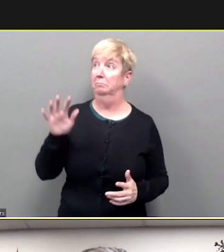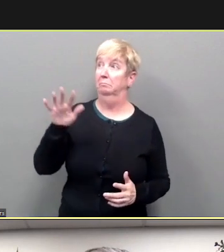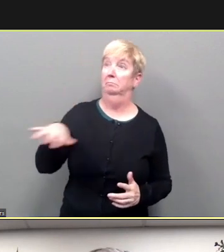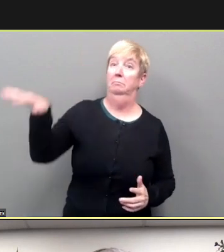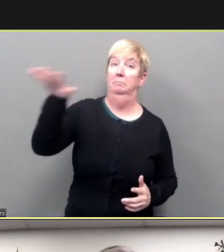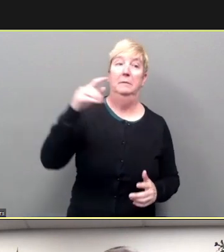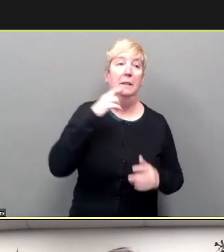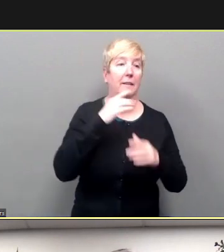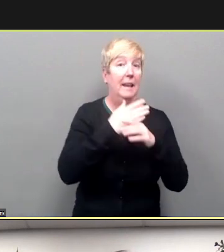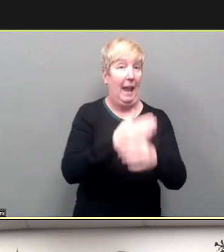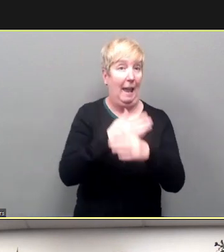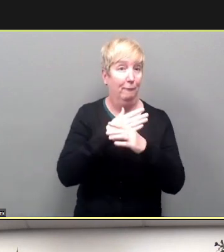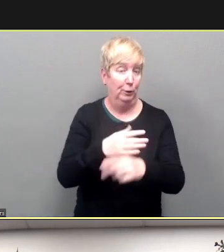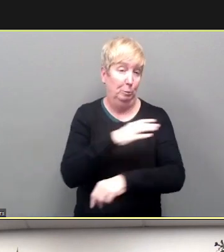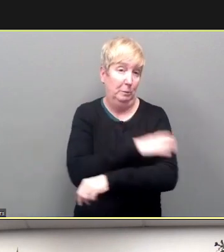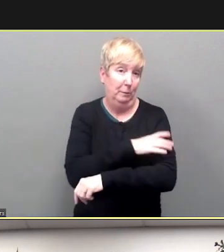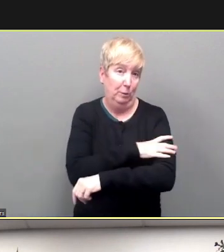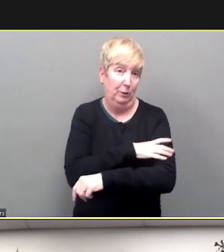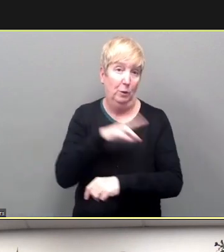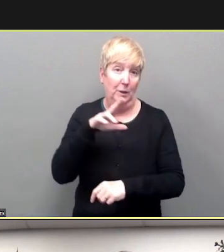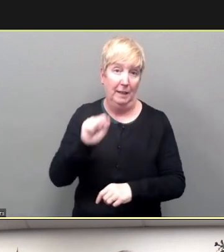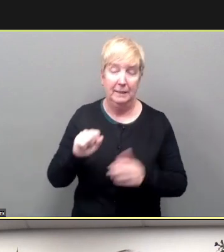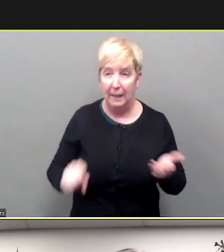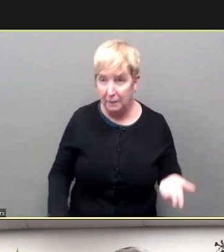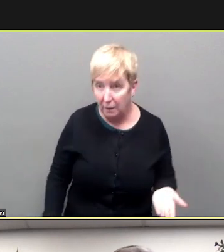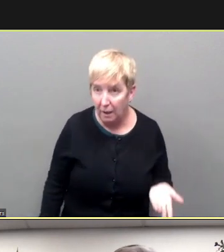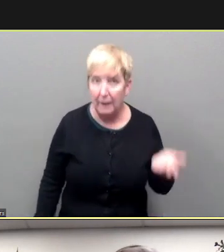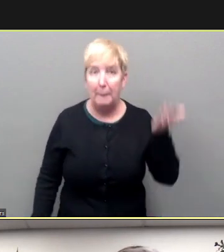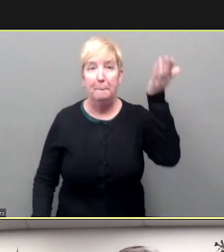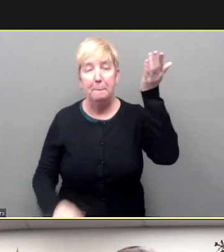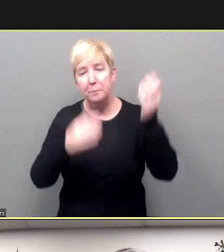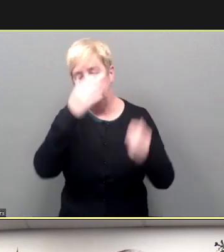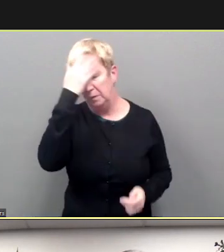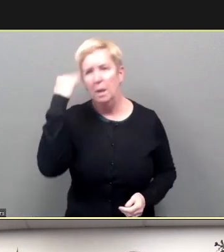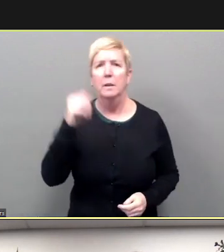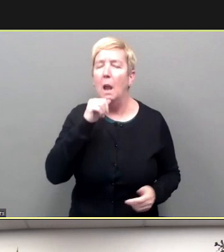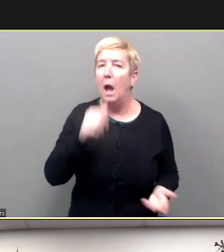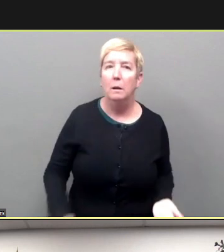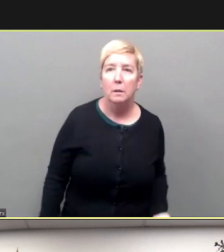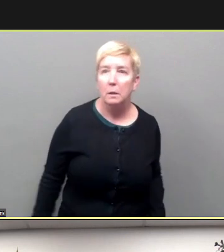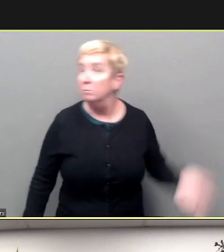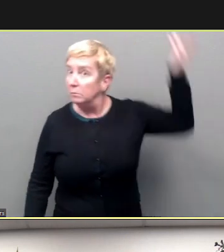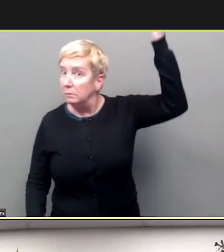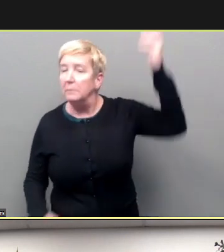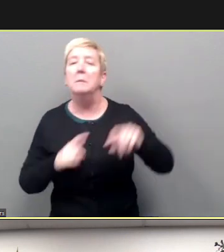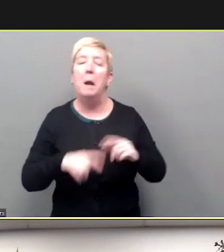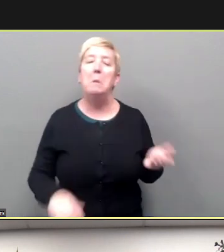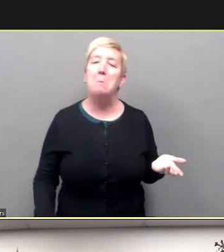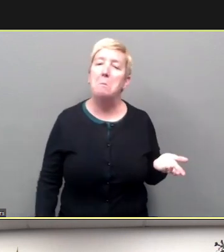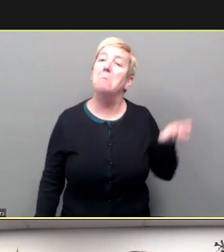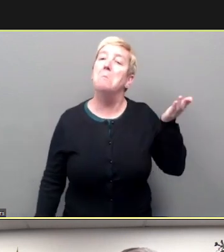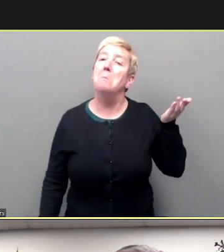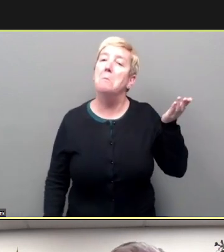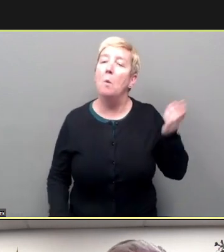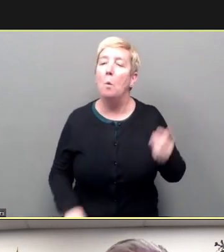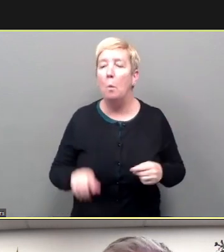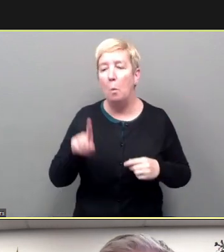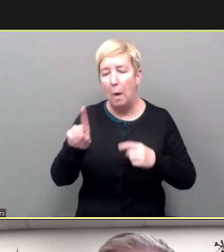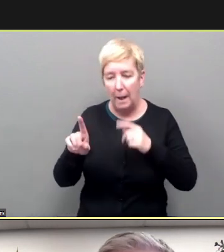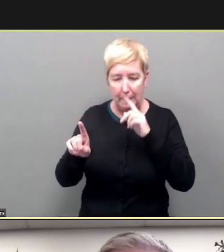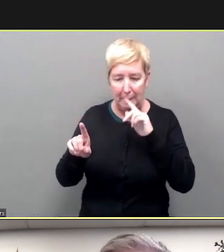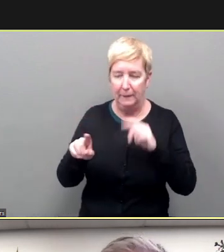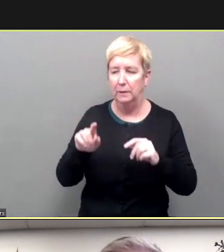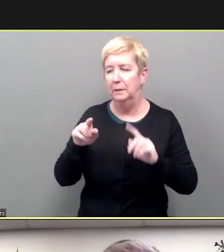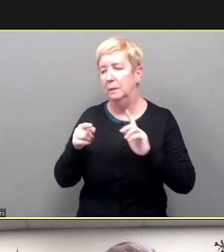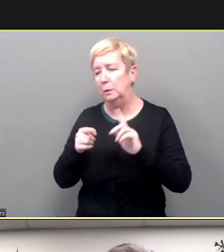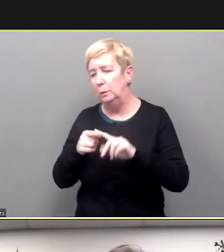everyone in the United States has gone up. Now, it's not gone up a lot. It's gone up like 1 to 2.5